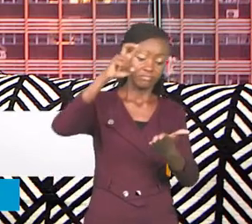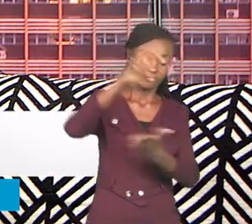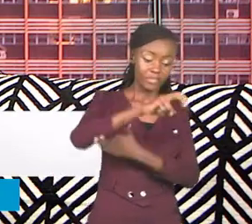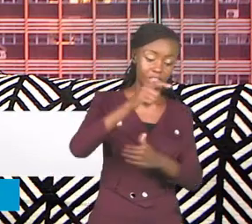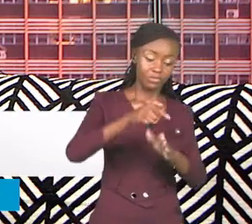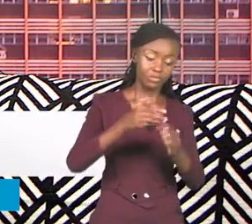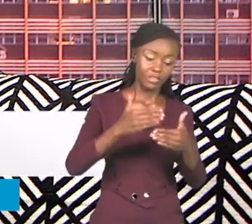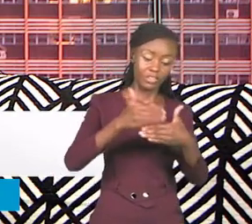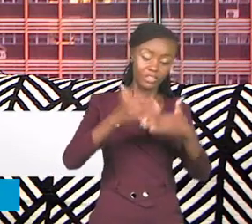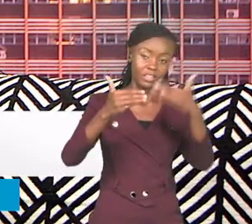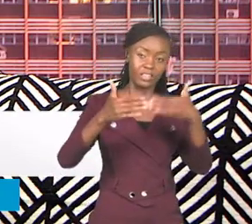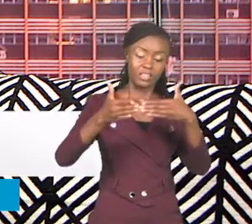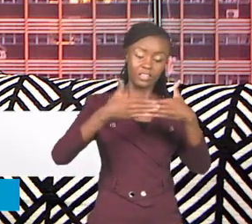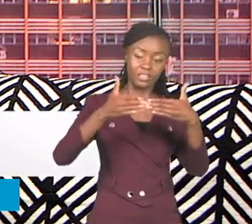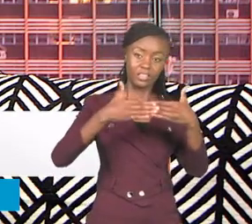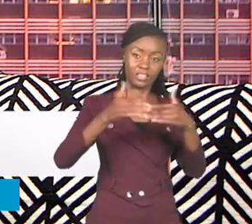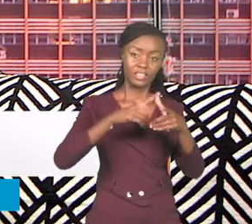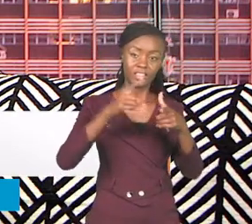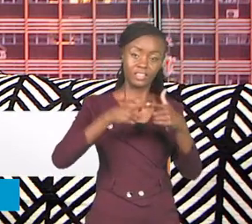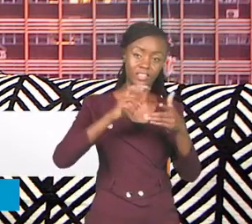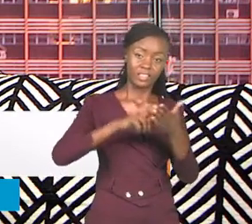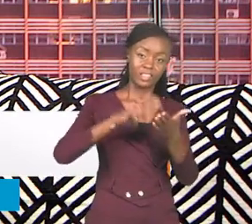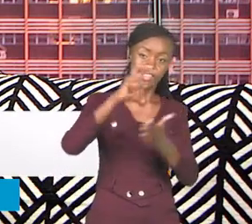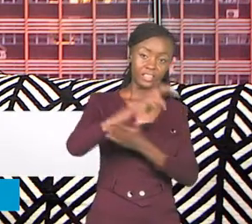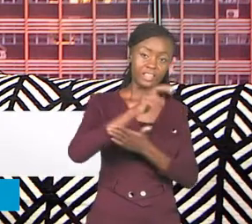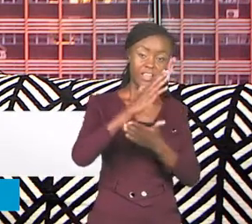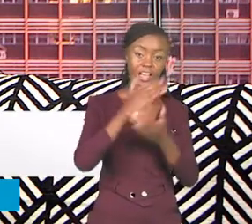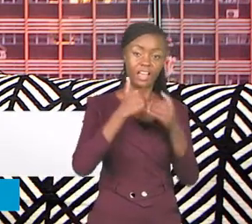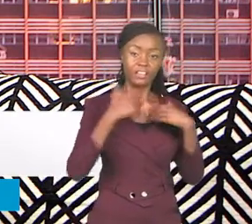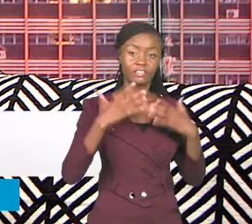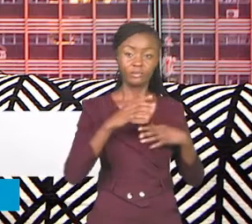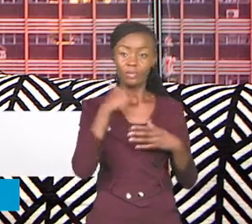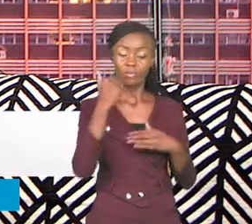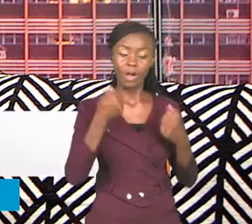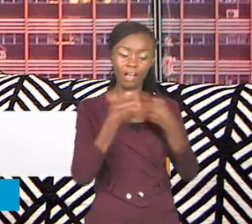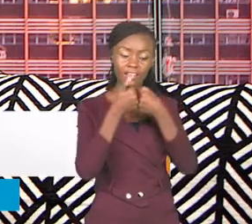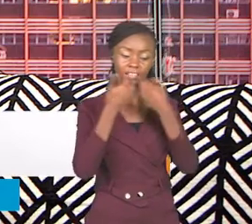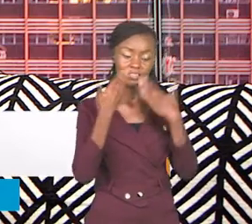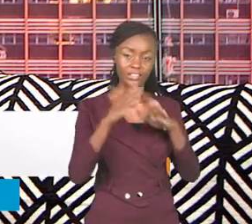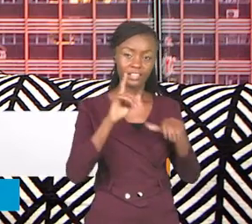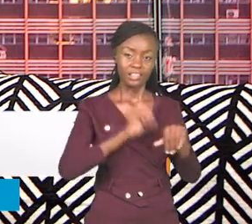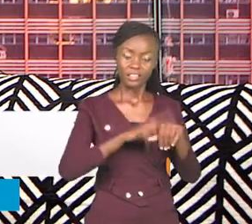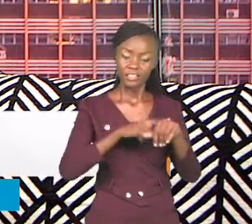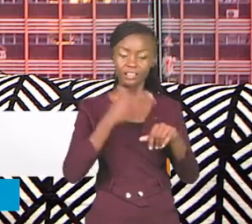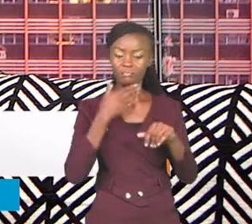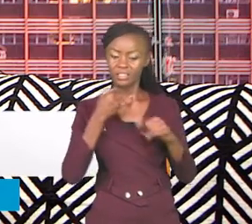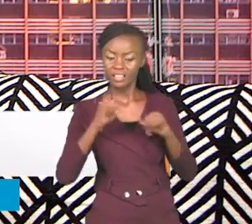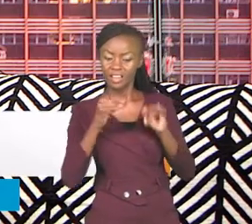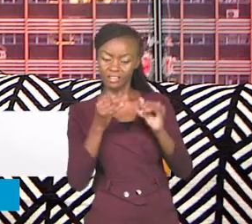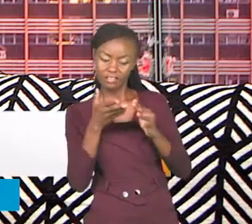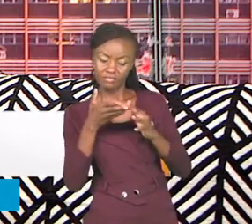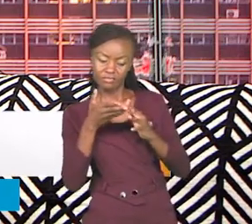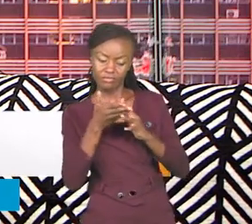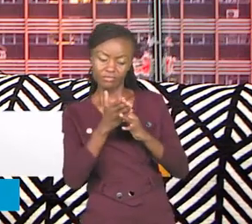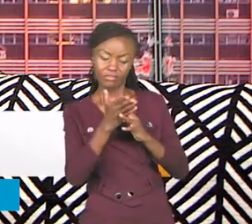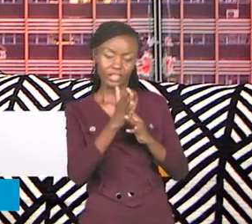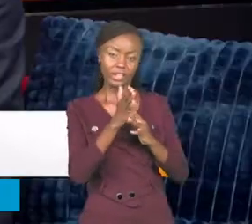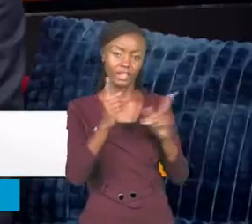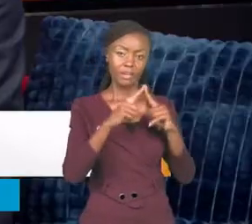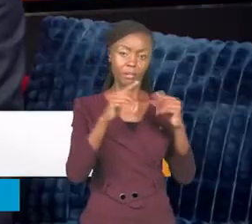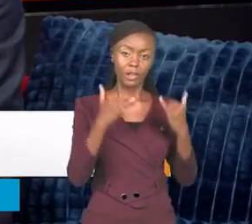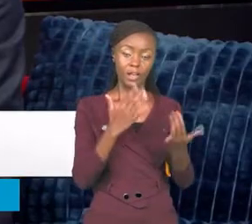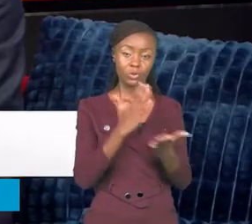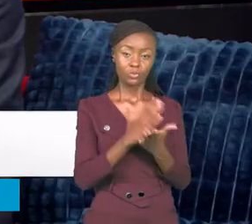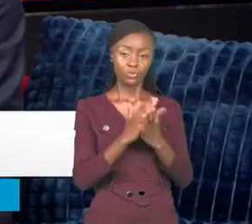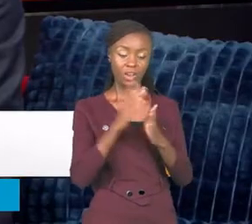panels. You know, somebody squeezed himself. We have had people being knocked just trying to squeeze through those panels. Yeah, yeah. So again, it's a